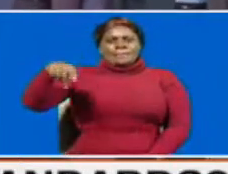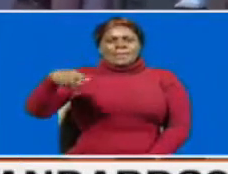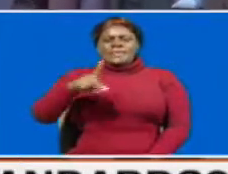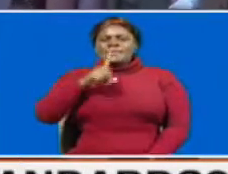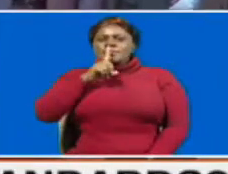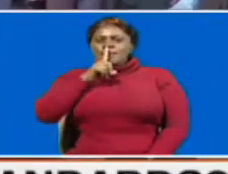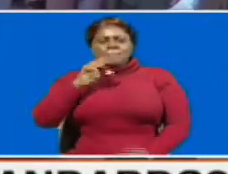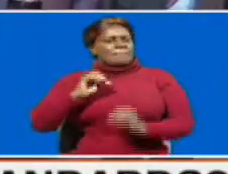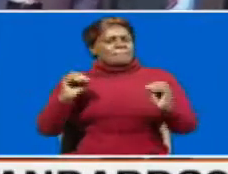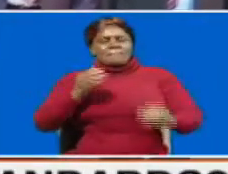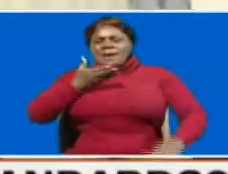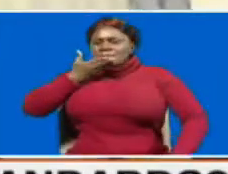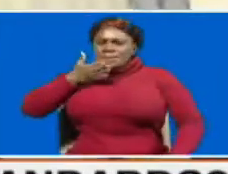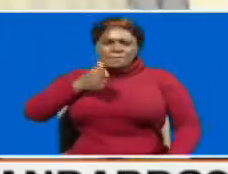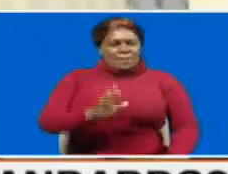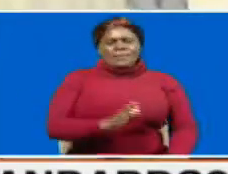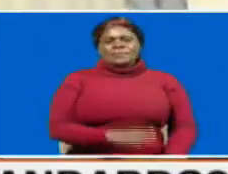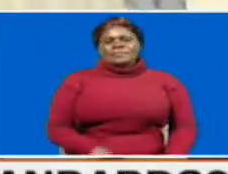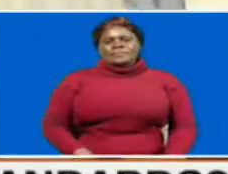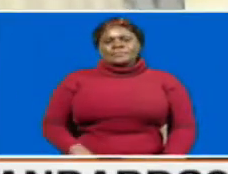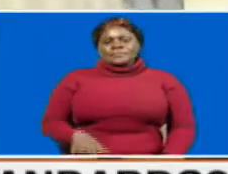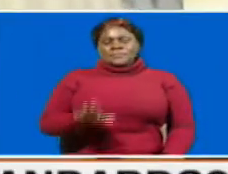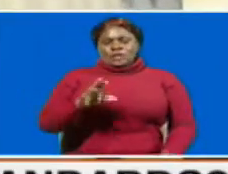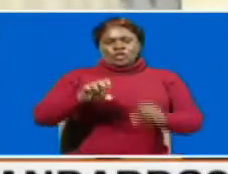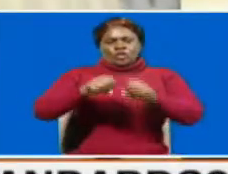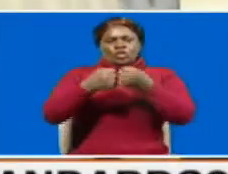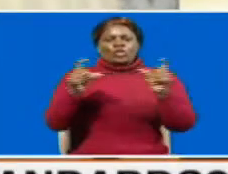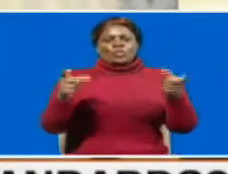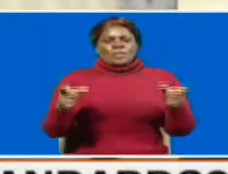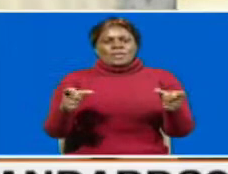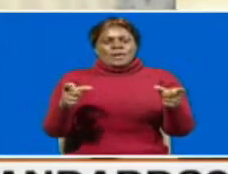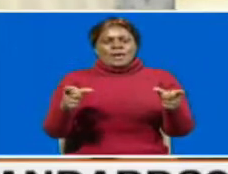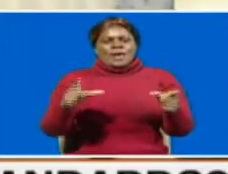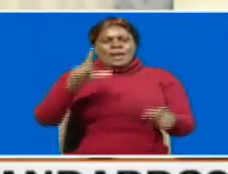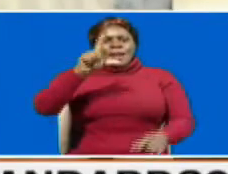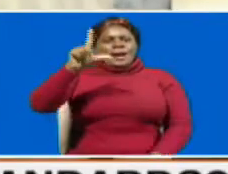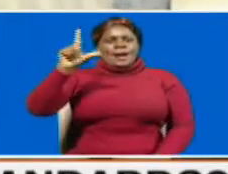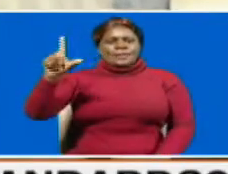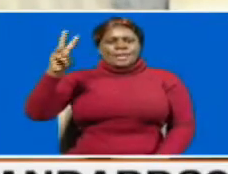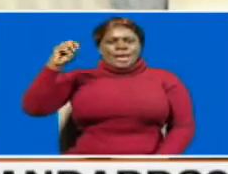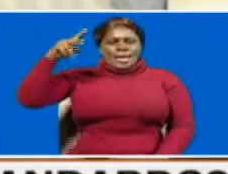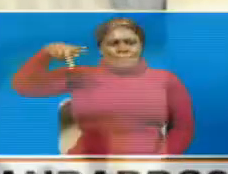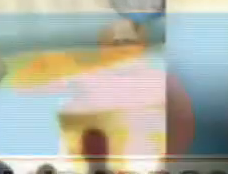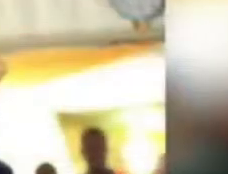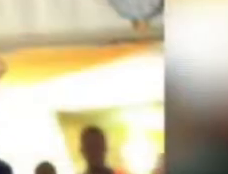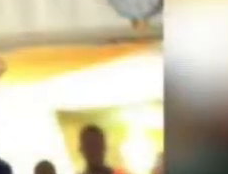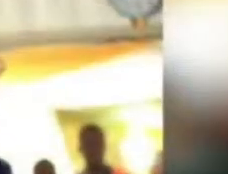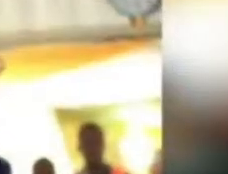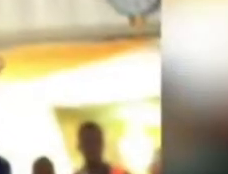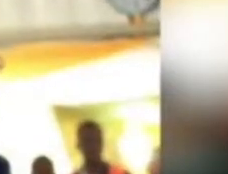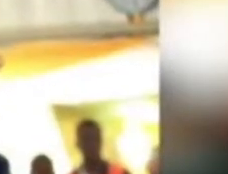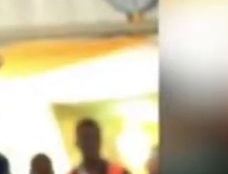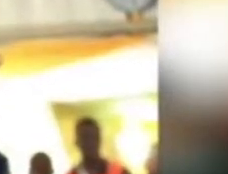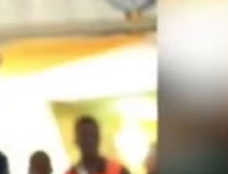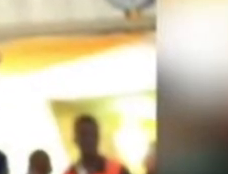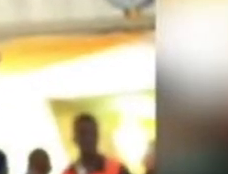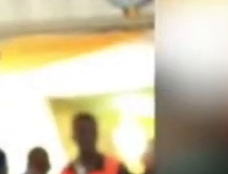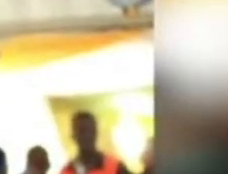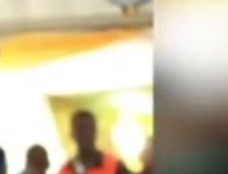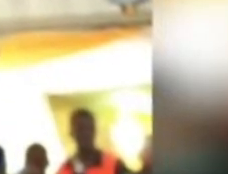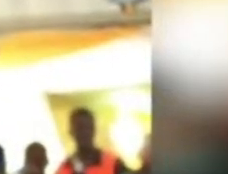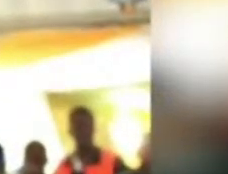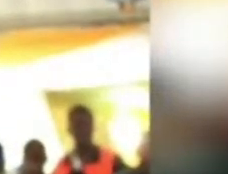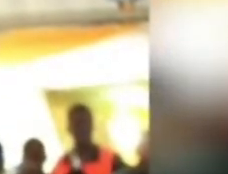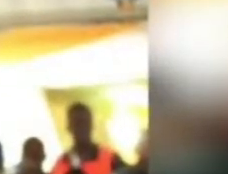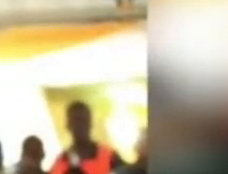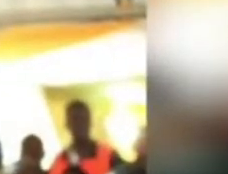not hesitate to respond. On his social media page, Langata MP Felix Odiwor alias Jalang'o posted a photo